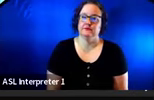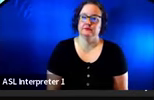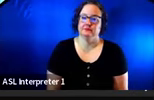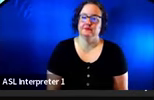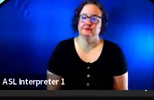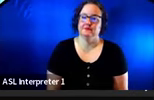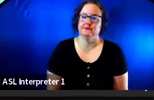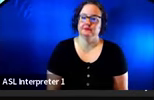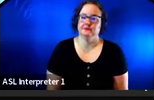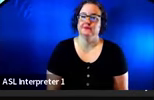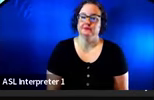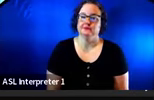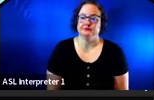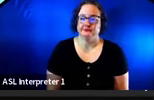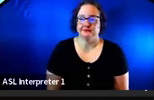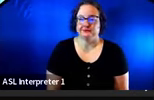grinding away at that queue.